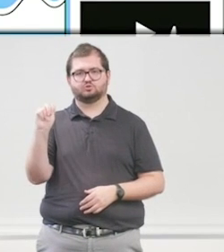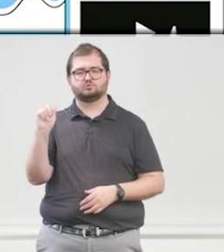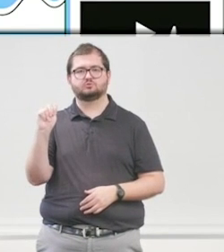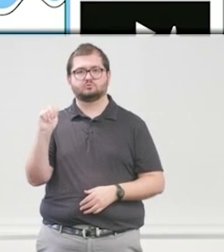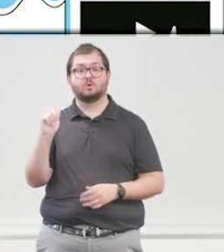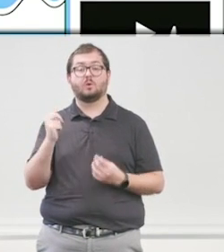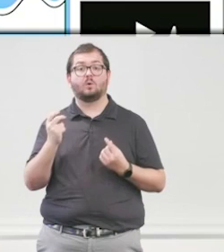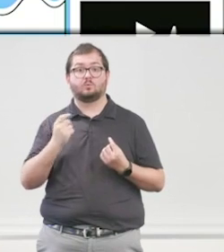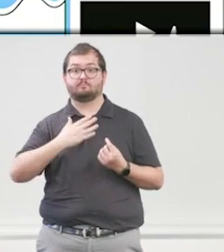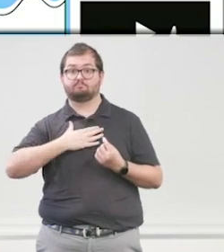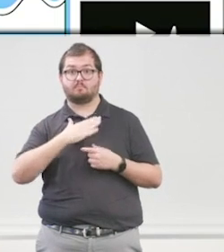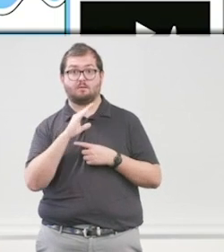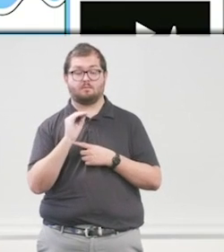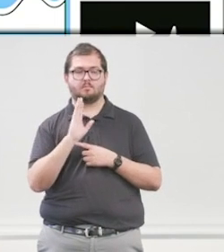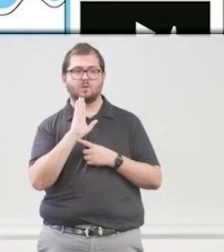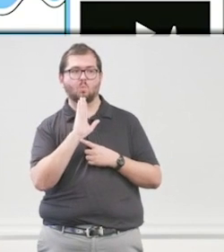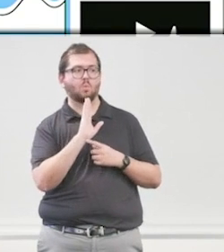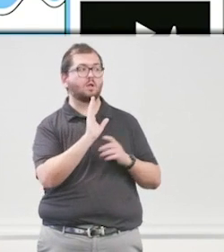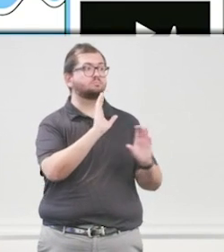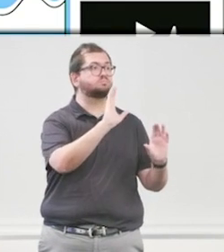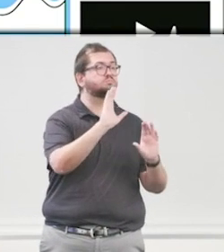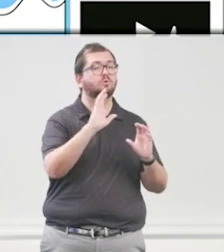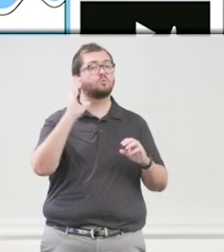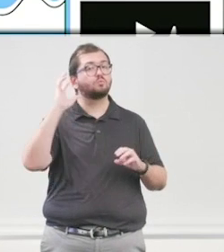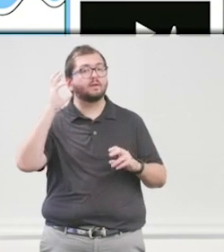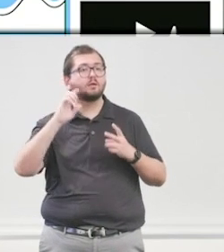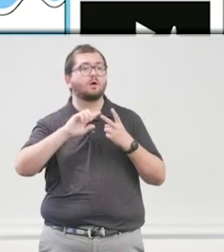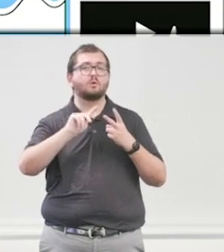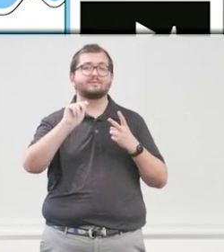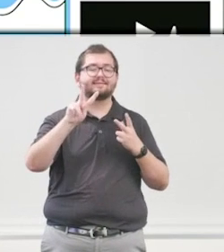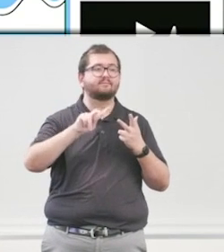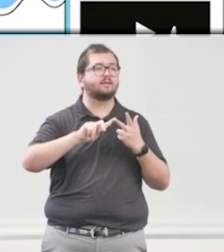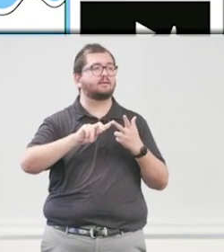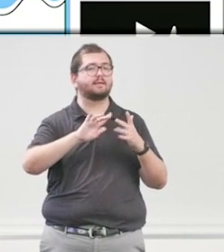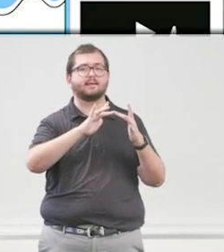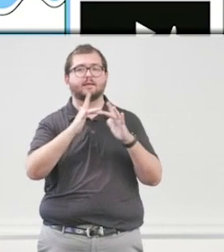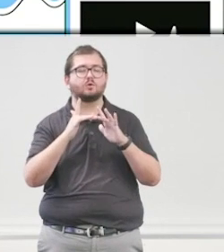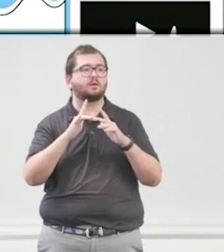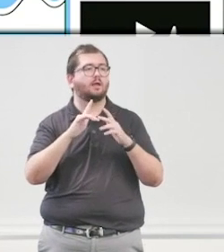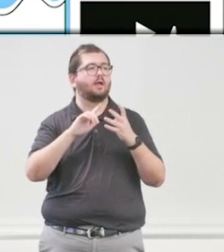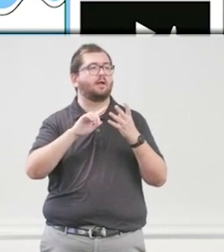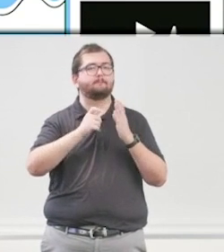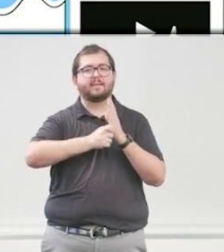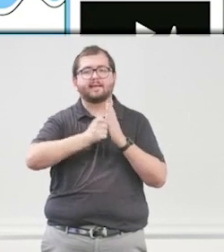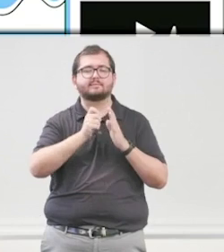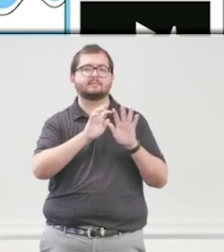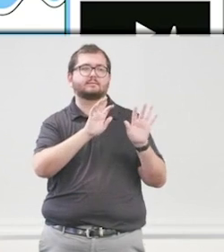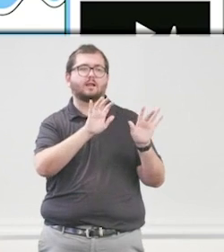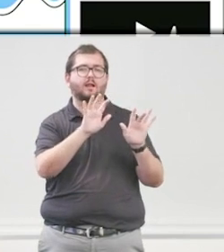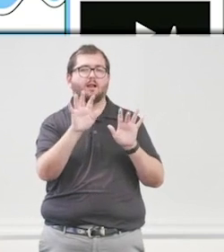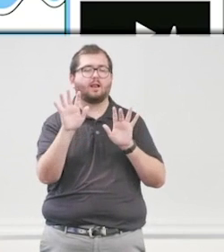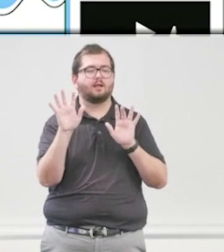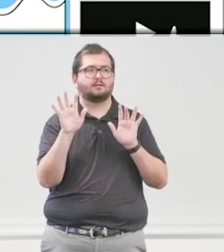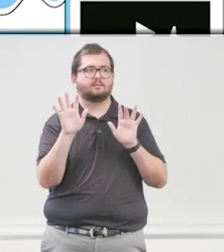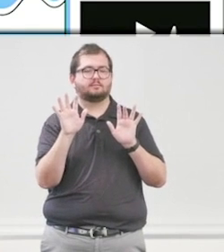your company across the nation on radio, TV, e-versions of magazines, and